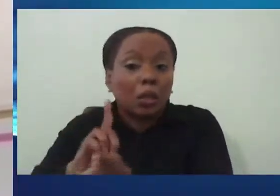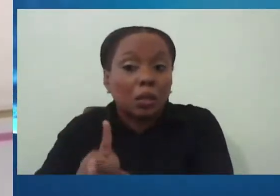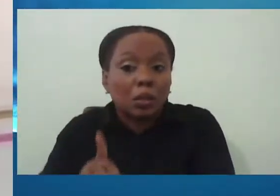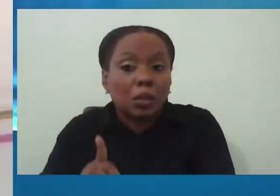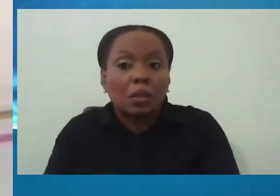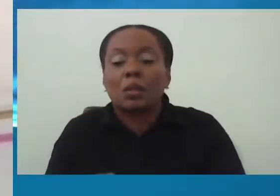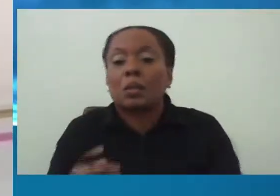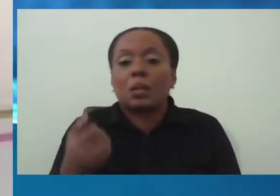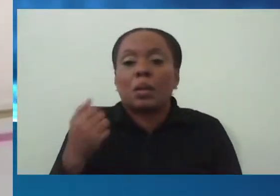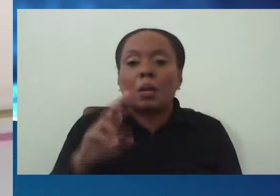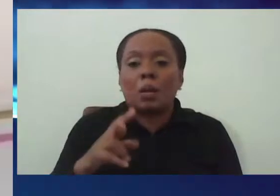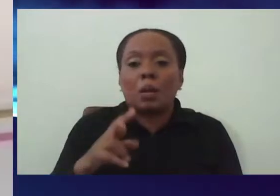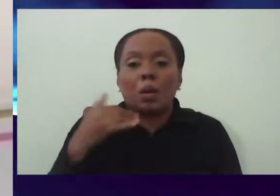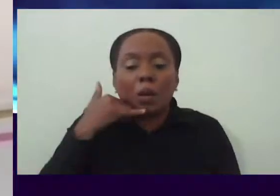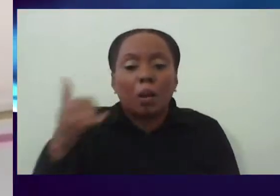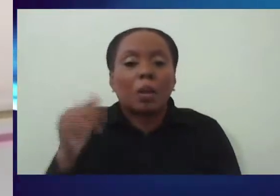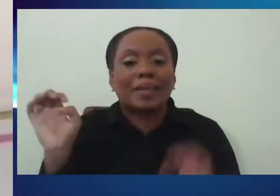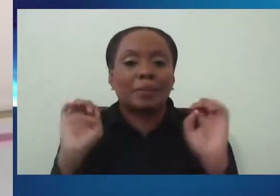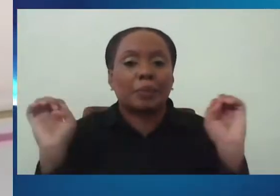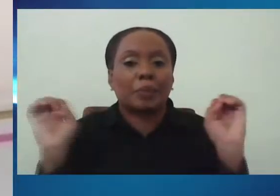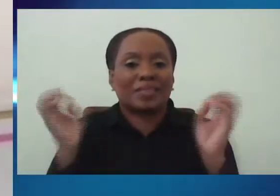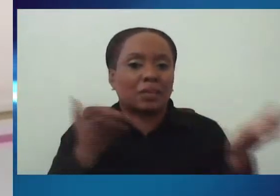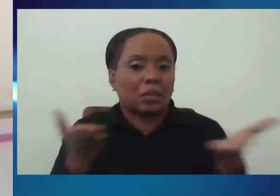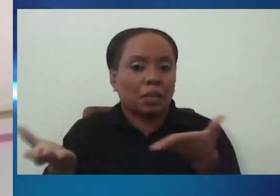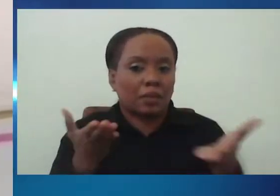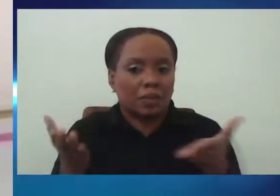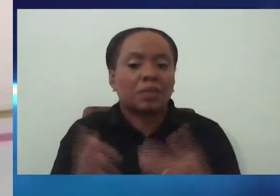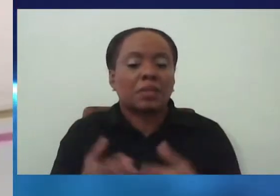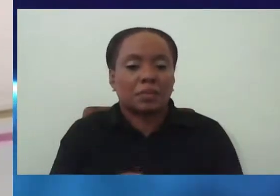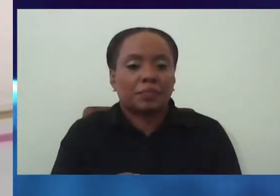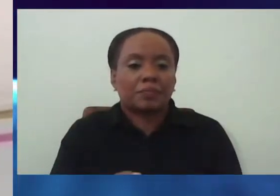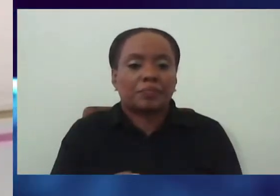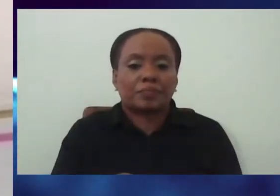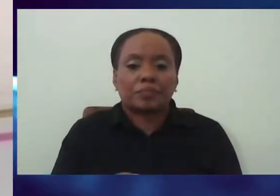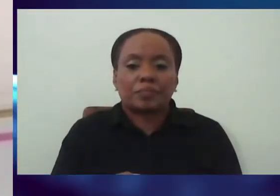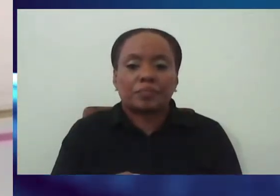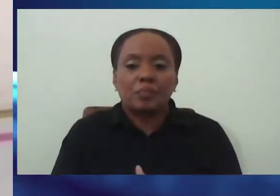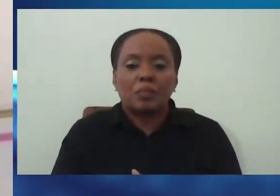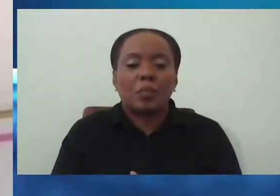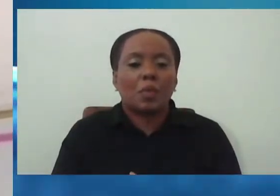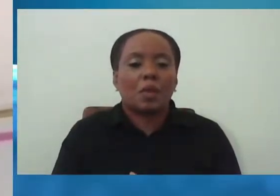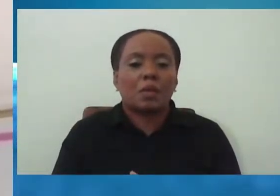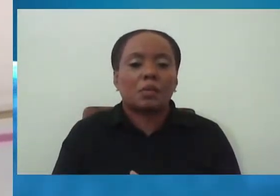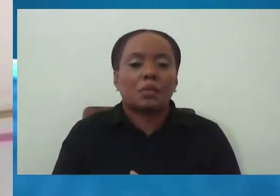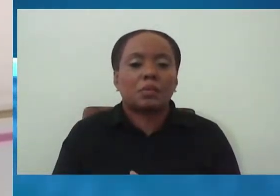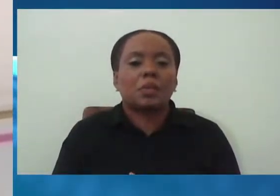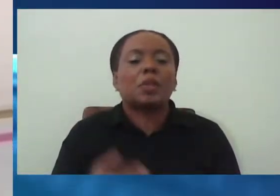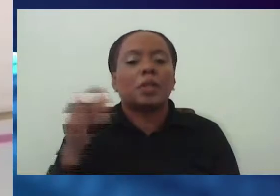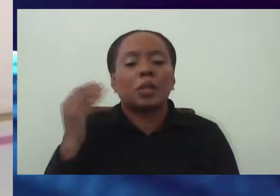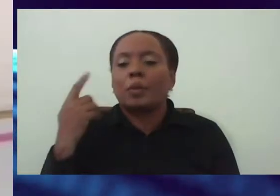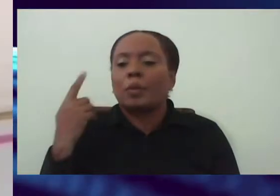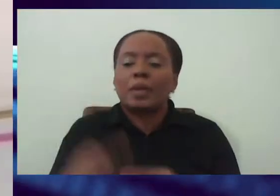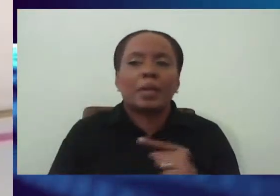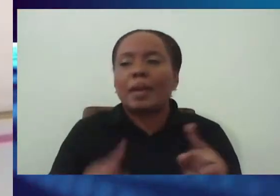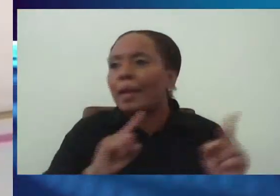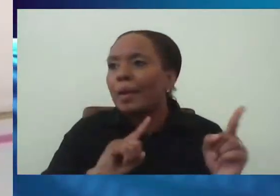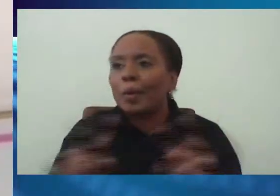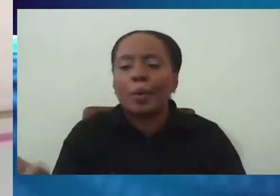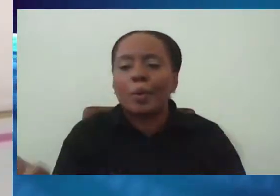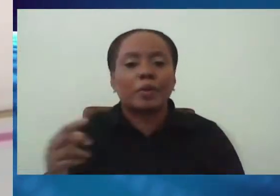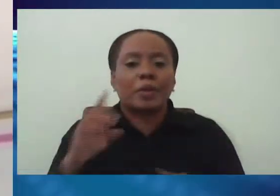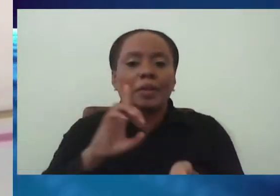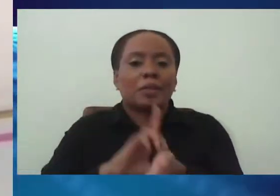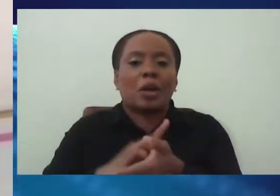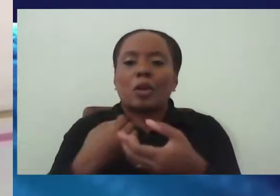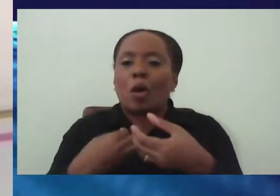have access to the emergency services. Be open to the fact that we can no longer visit doctors as much as we want to in person, but you can